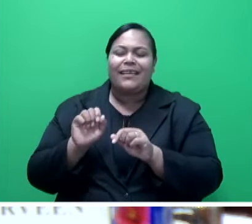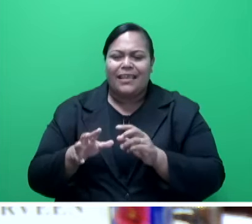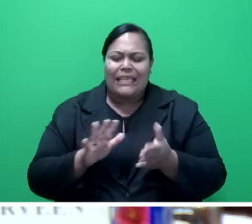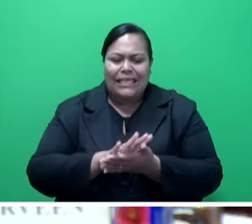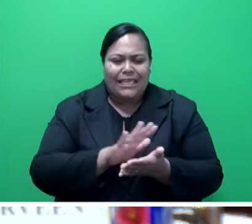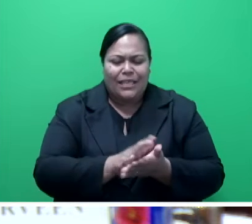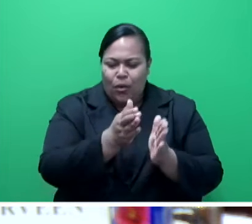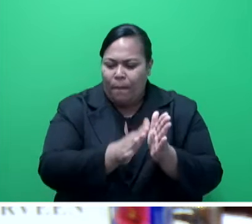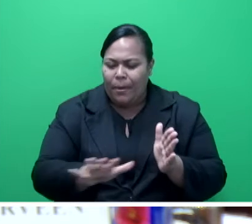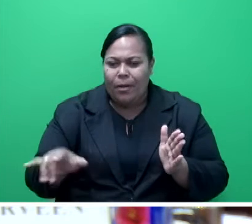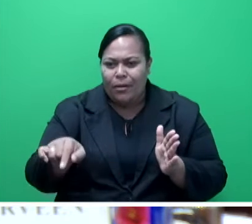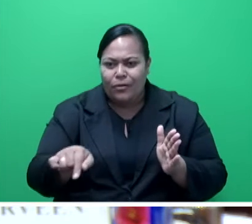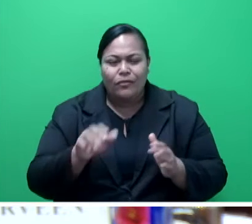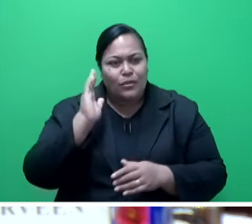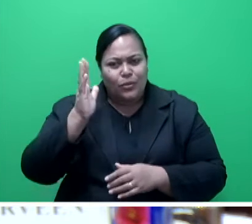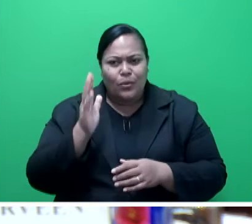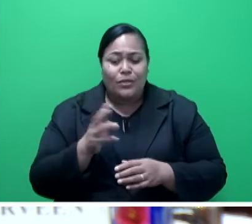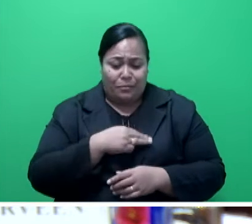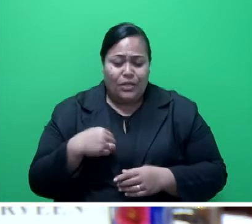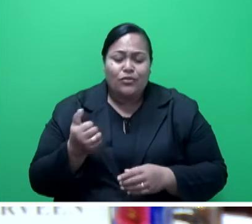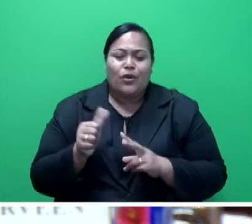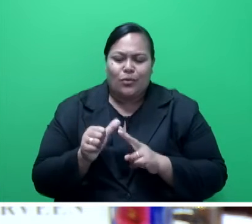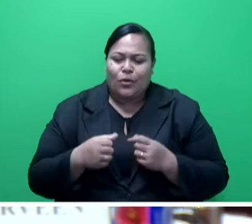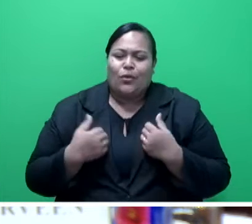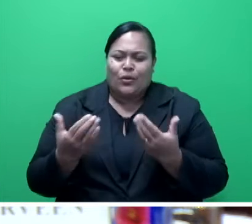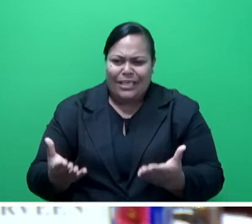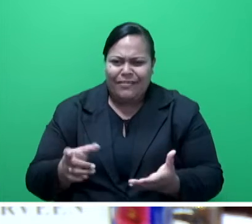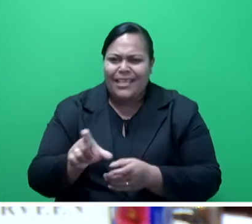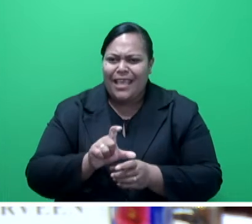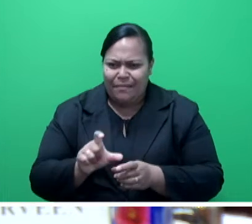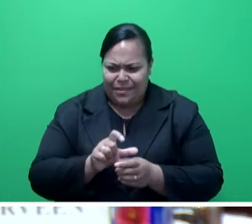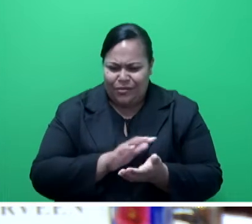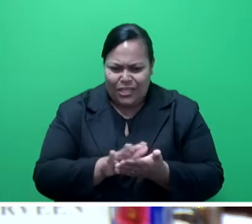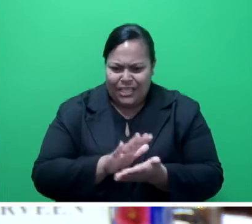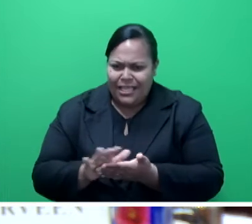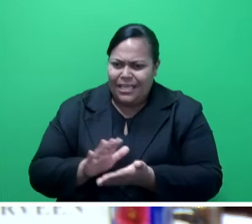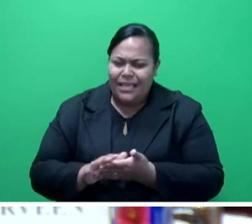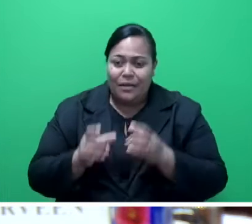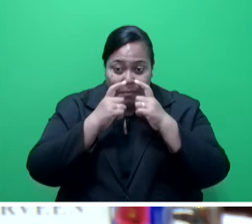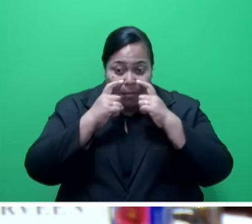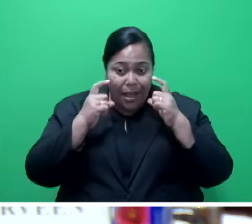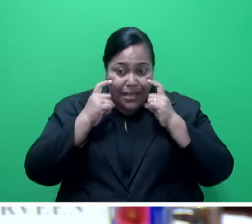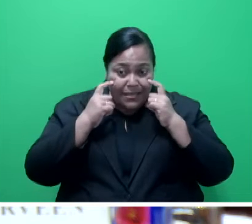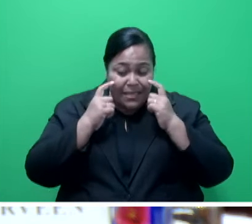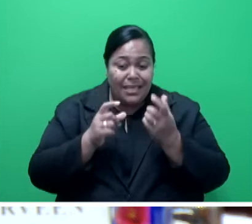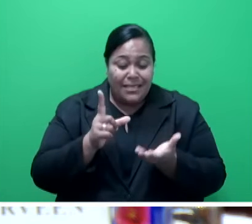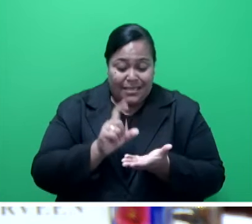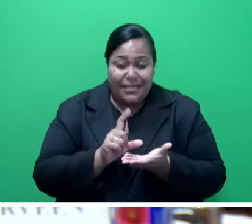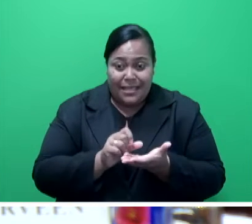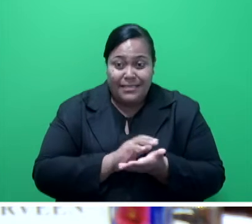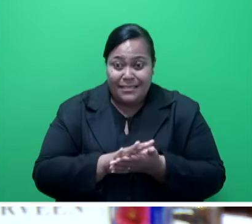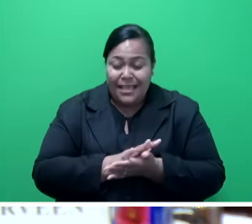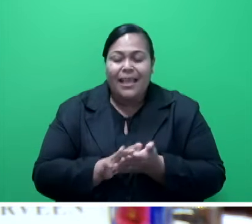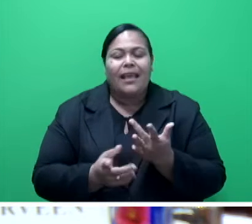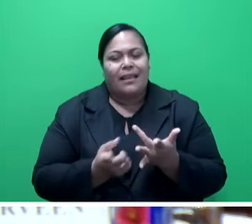also distributed cleaning agents, masks, sanitizers, and thermal guns received from the private sector, NGOs,